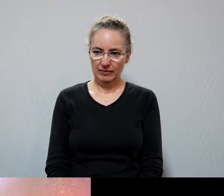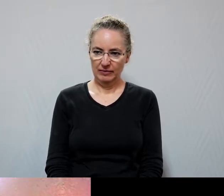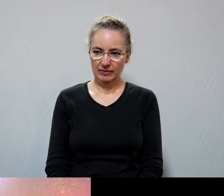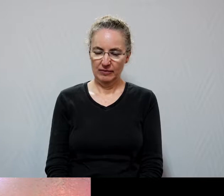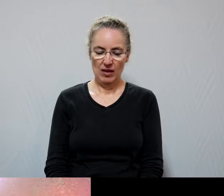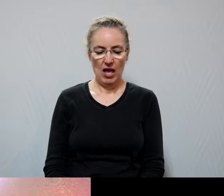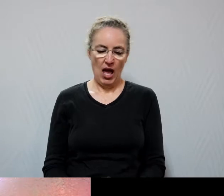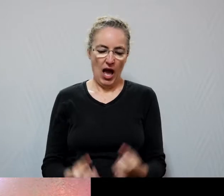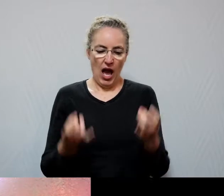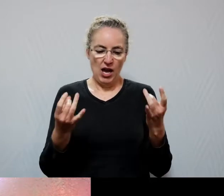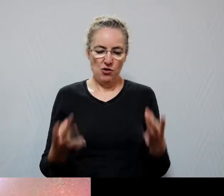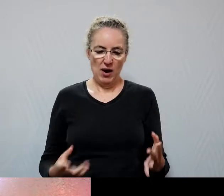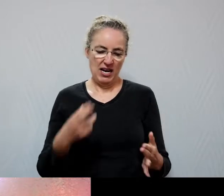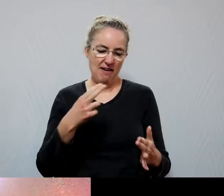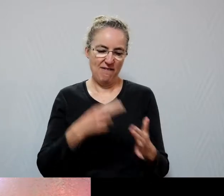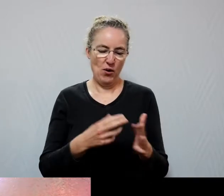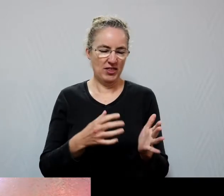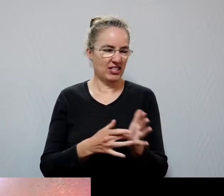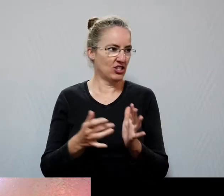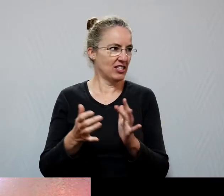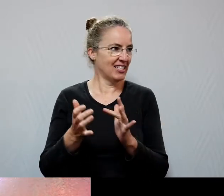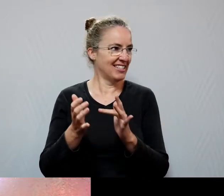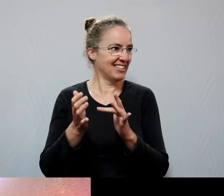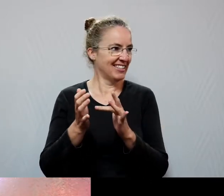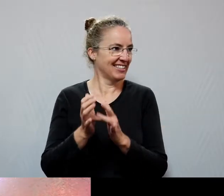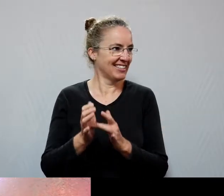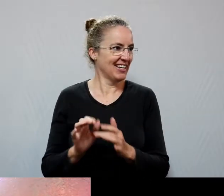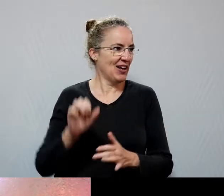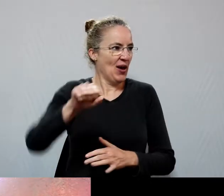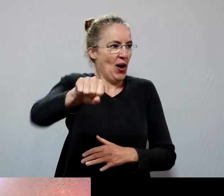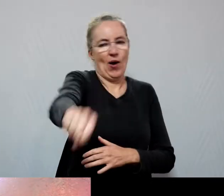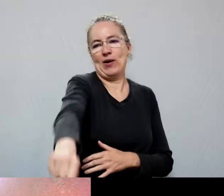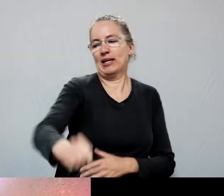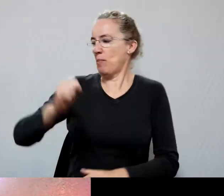Are you ready for the Jesus Hokey Pokey? Here we go. 2.